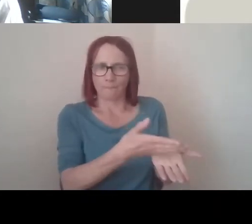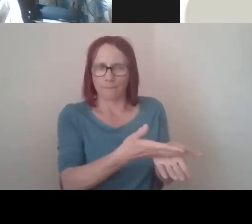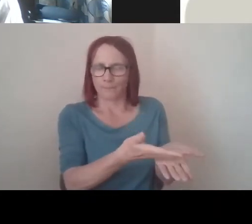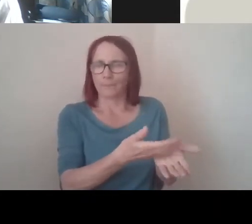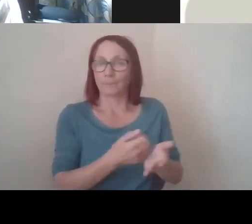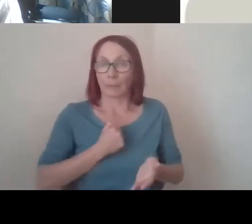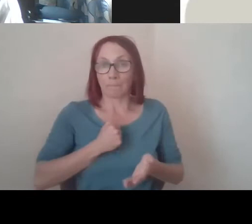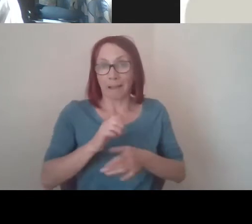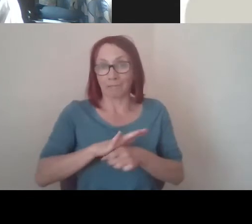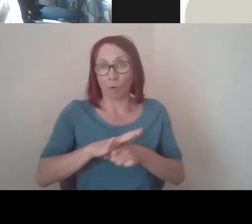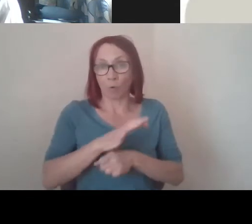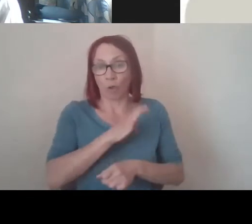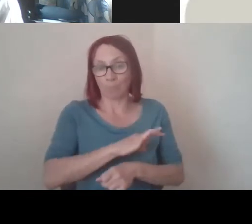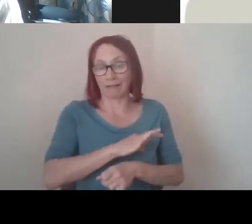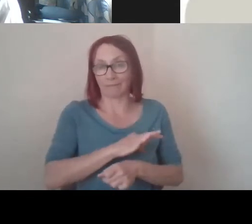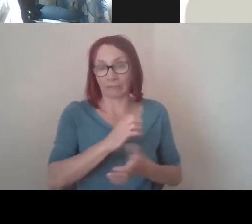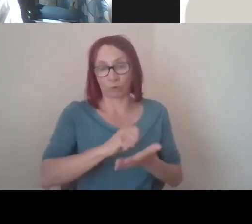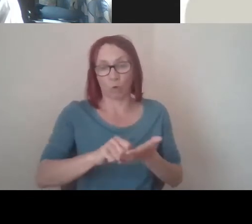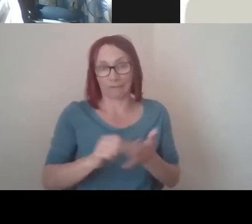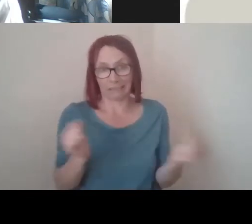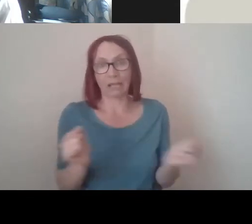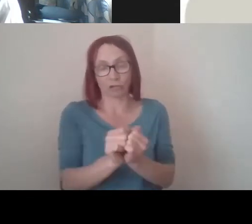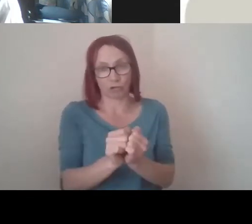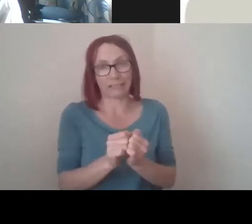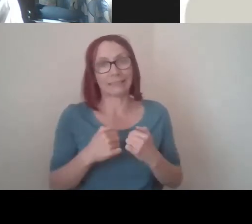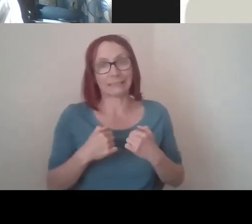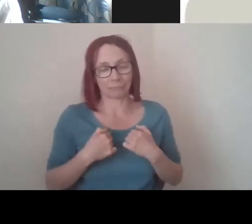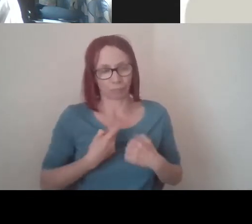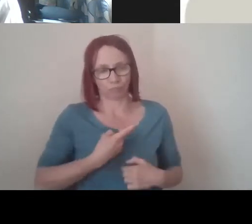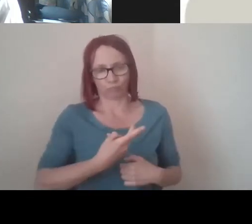office agreed with me, and